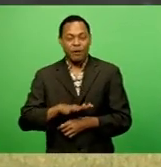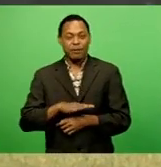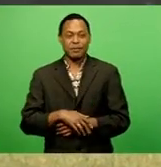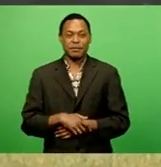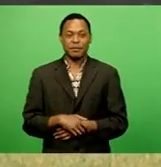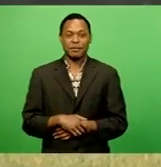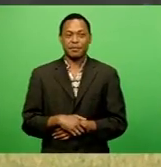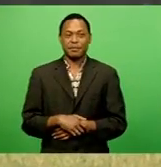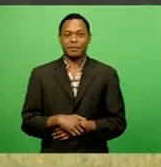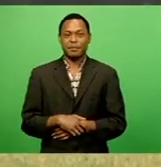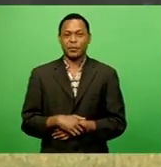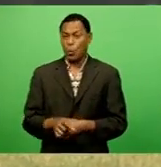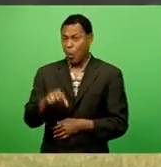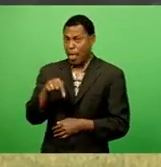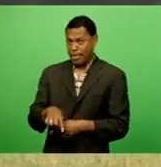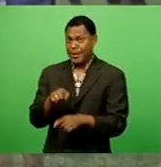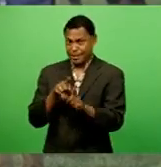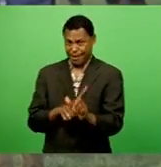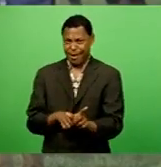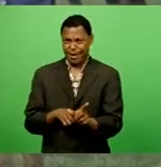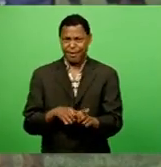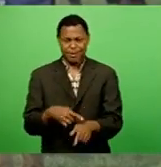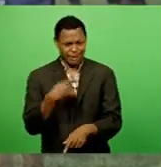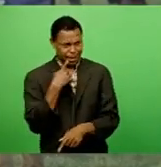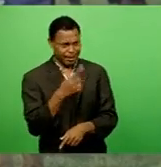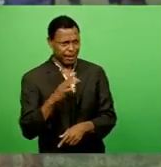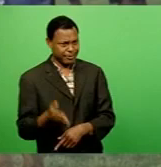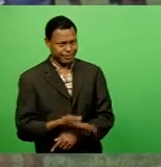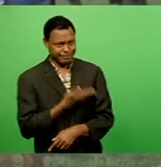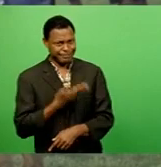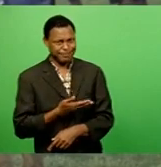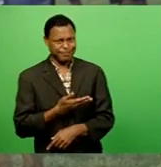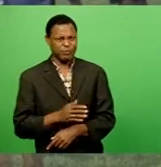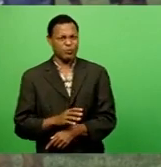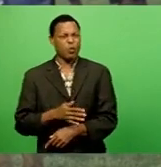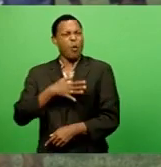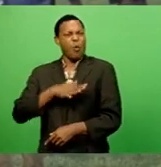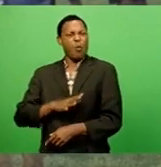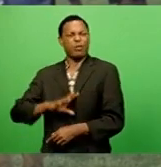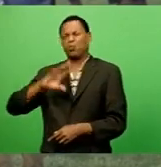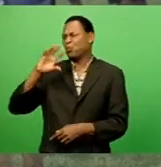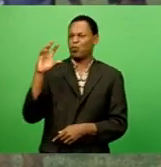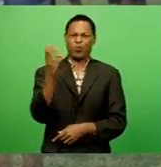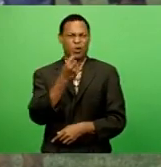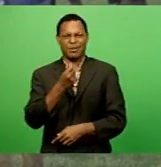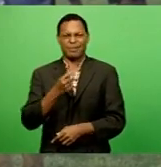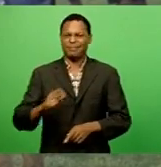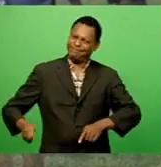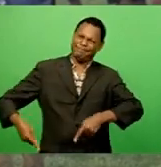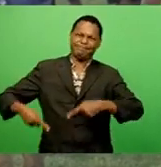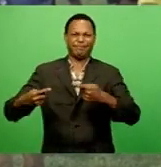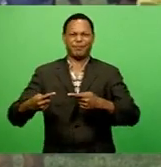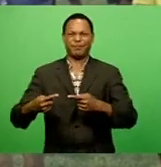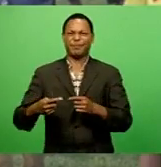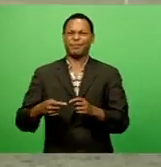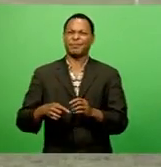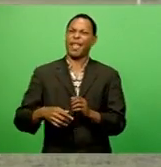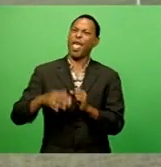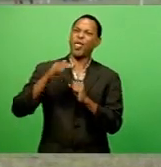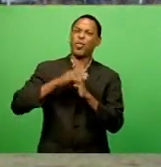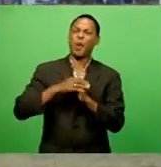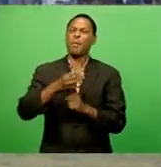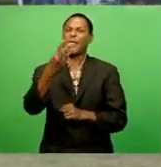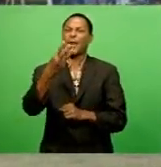For this year, we have told Tangi that we want to at least win a tournament and be on the top 3 in the national